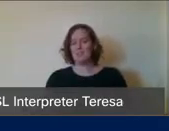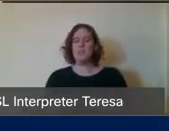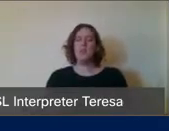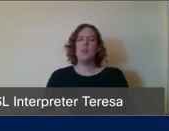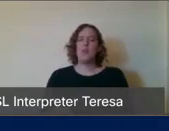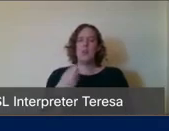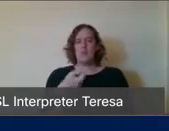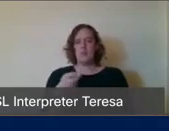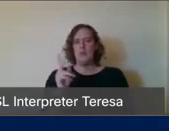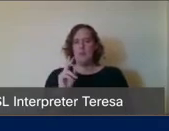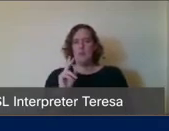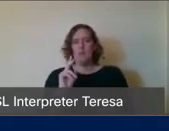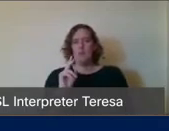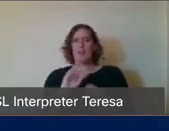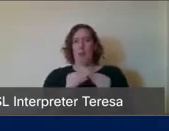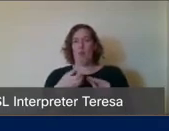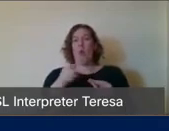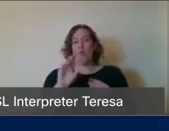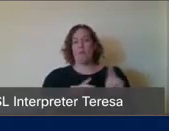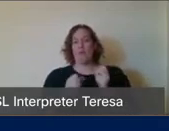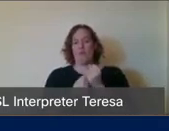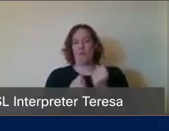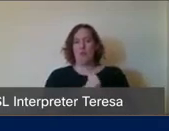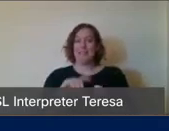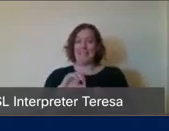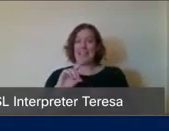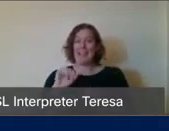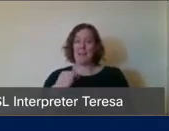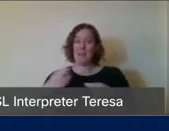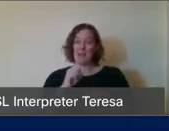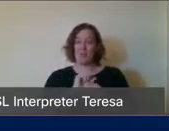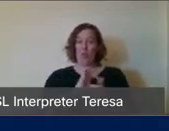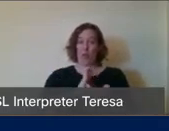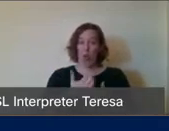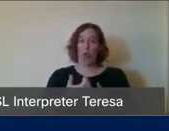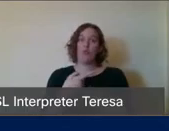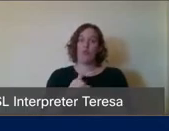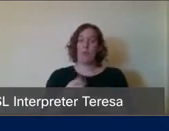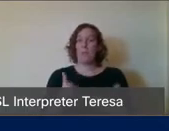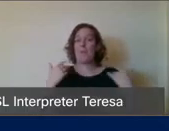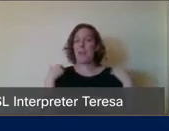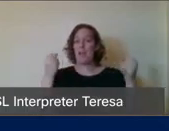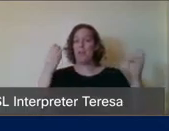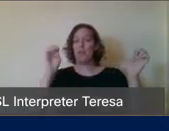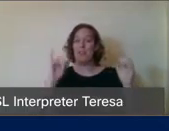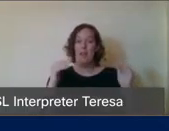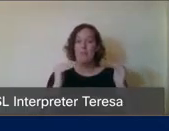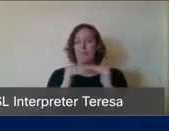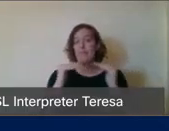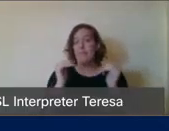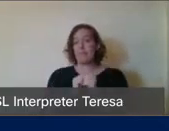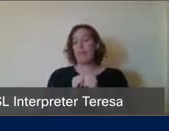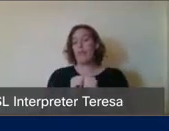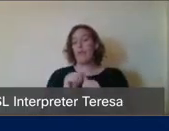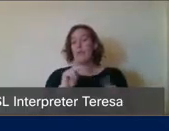of people supported. DDA managed workloads during the public health emergency that were on par with the people